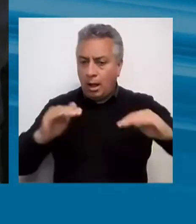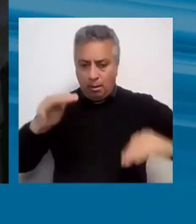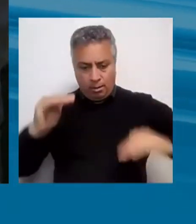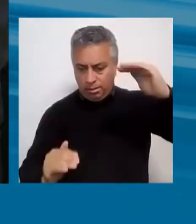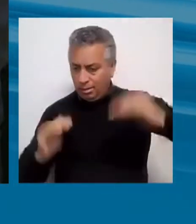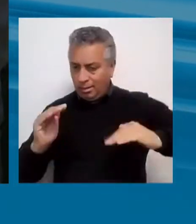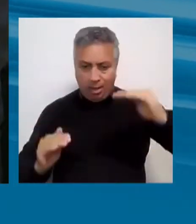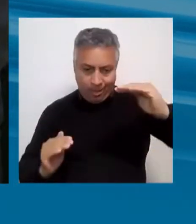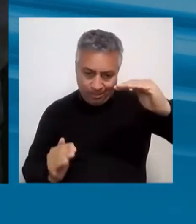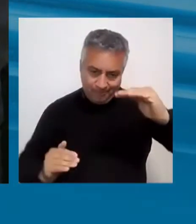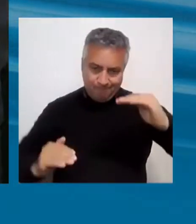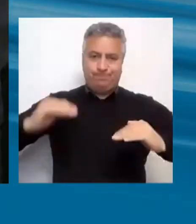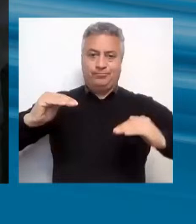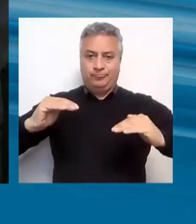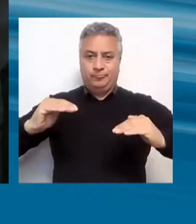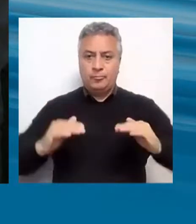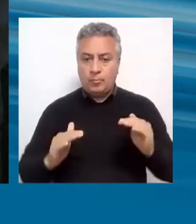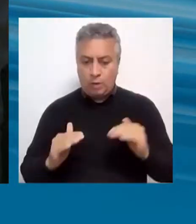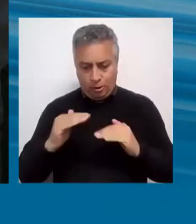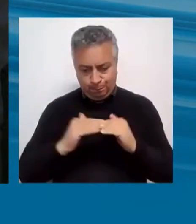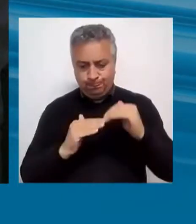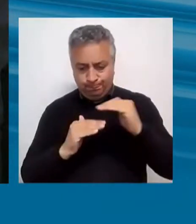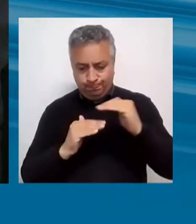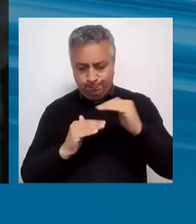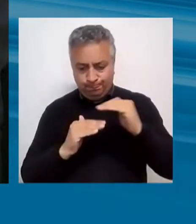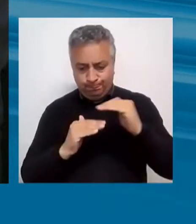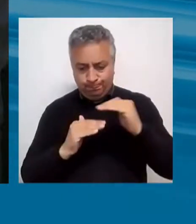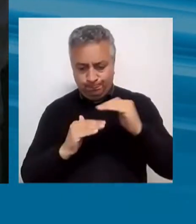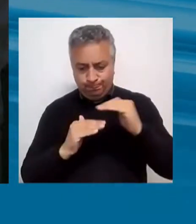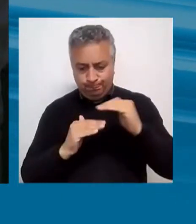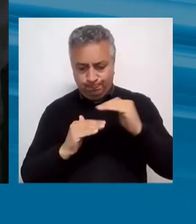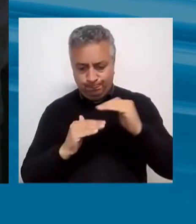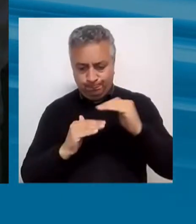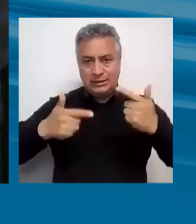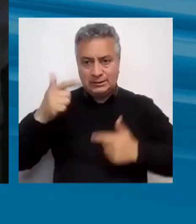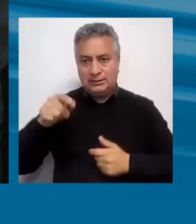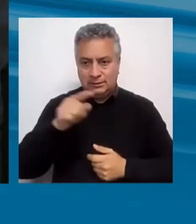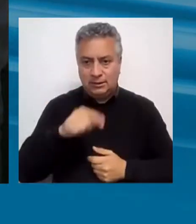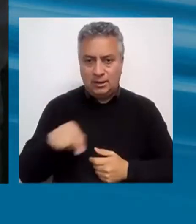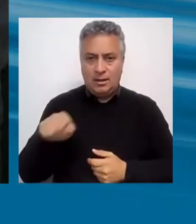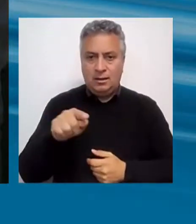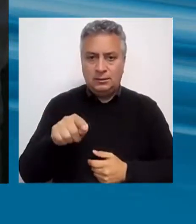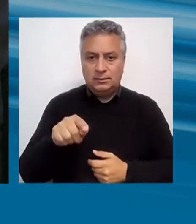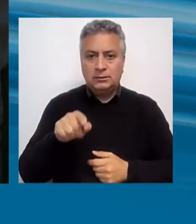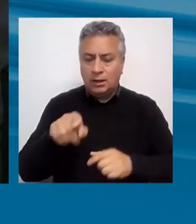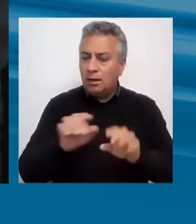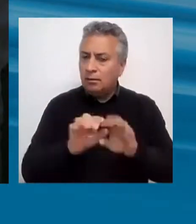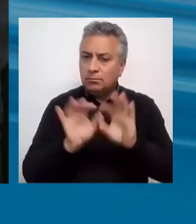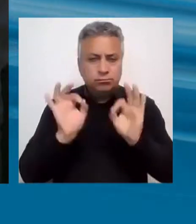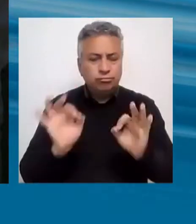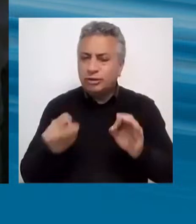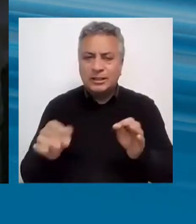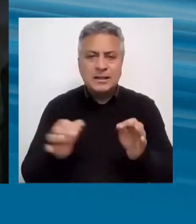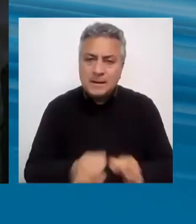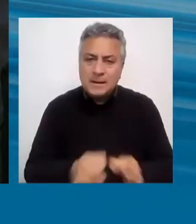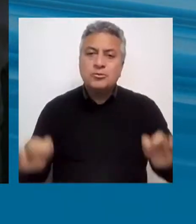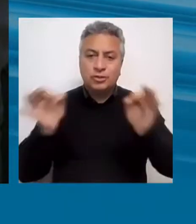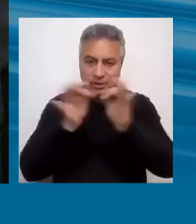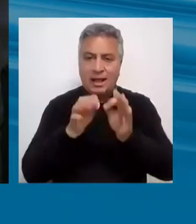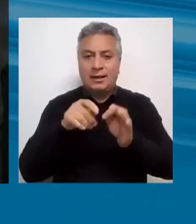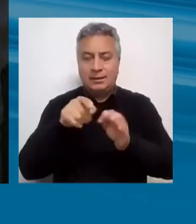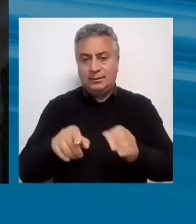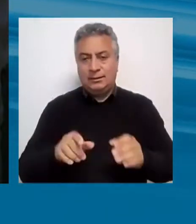inequality. The construction of integrated care policies are key instruments to